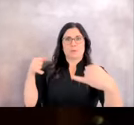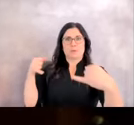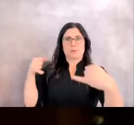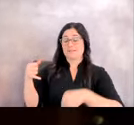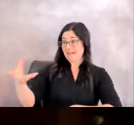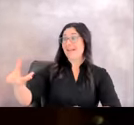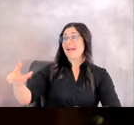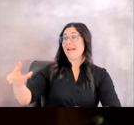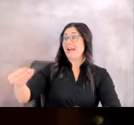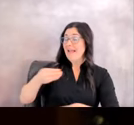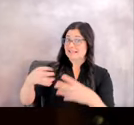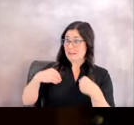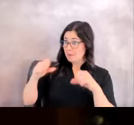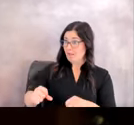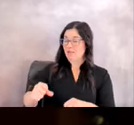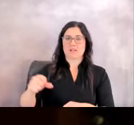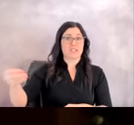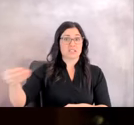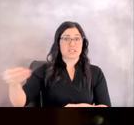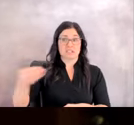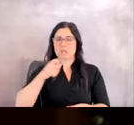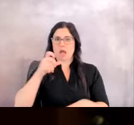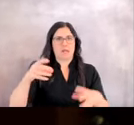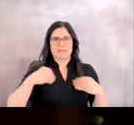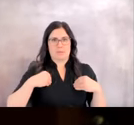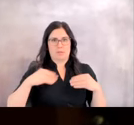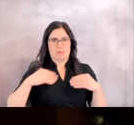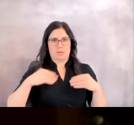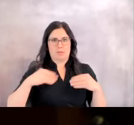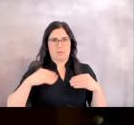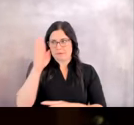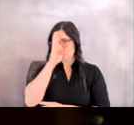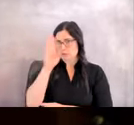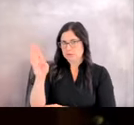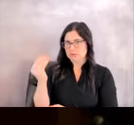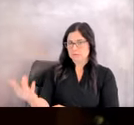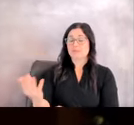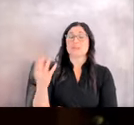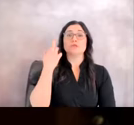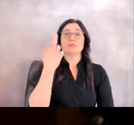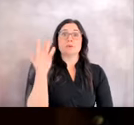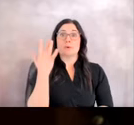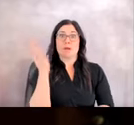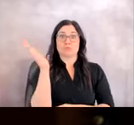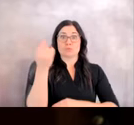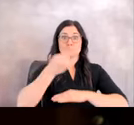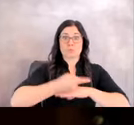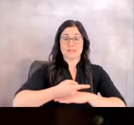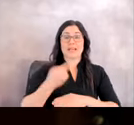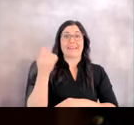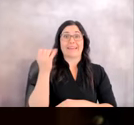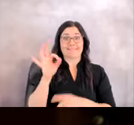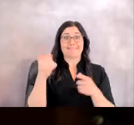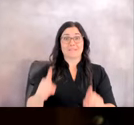and unacceptable behavior. So going back to the whole reason we were asked to present today, if there is student